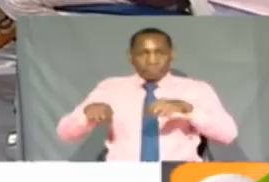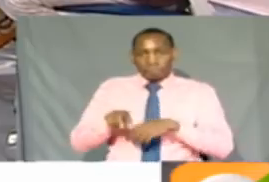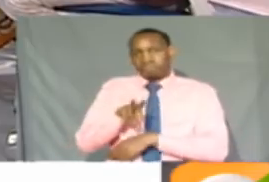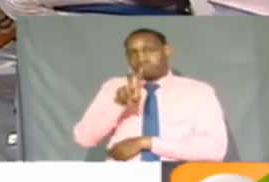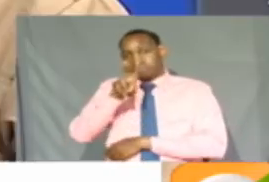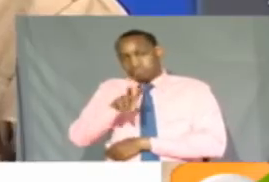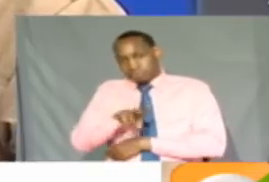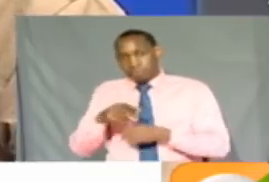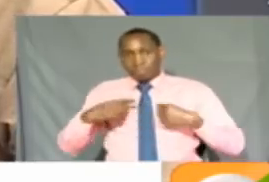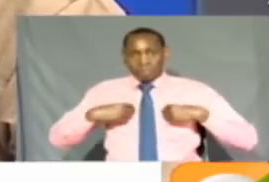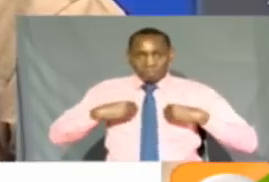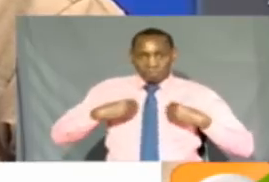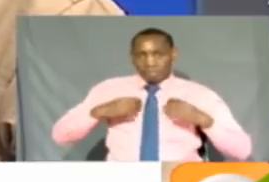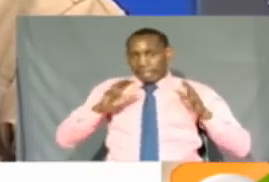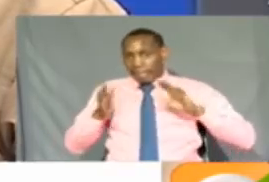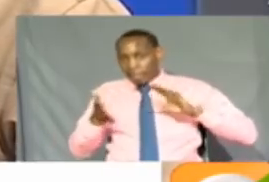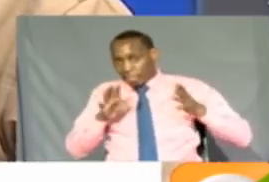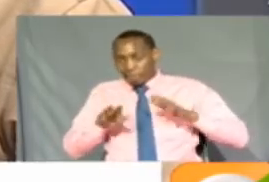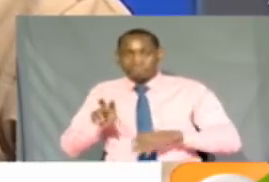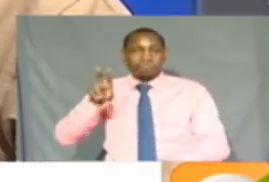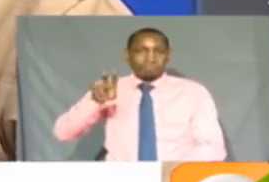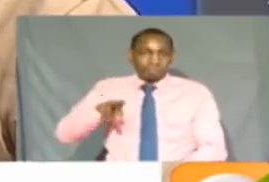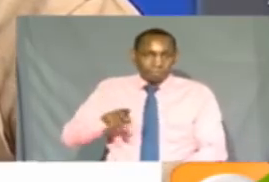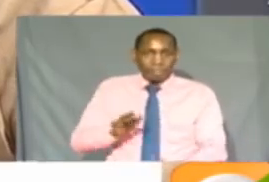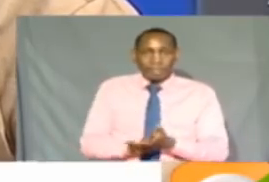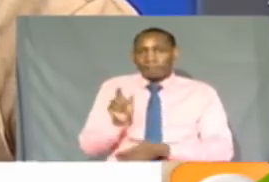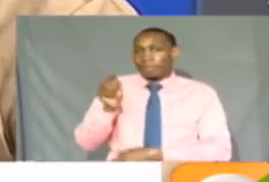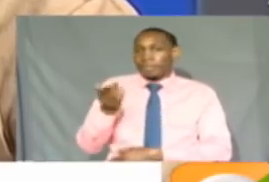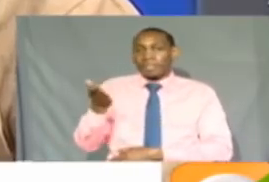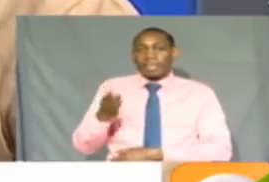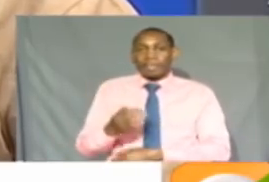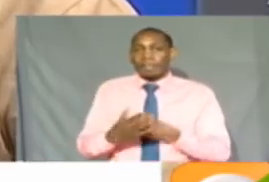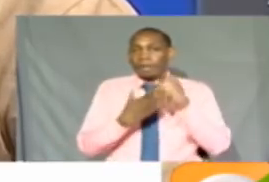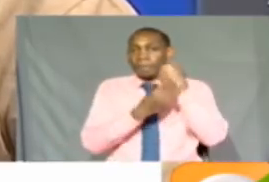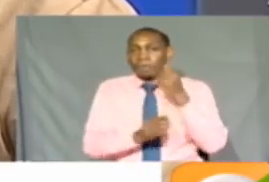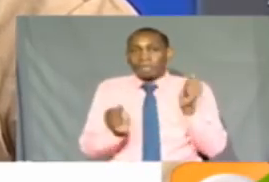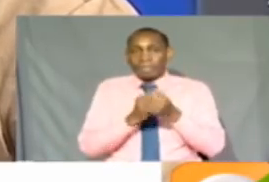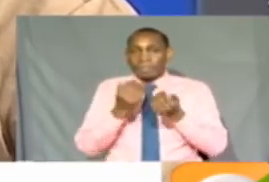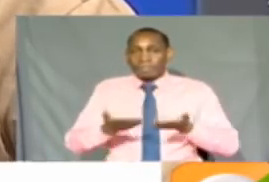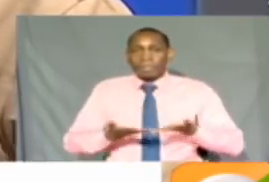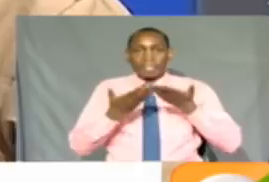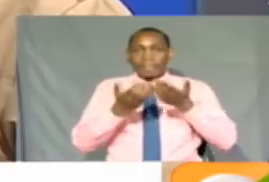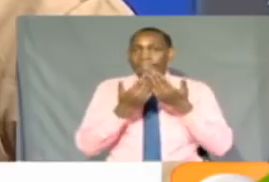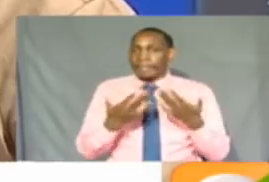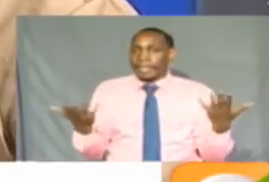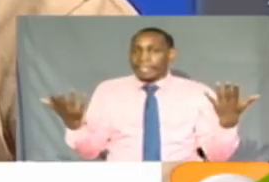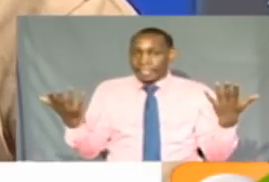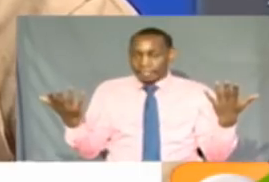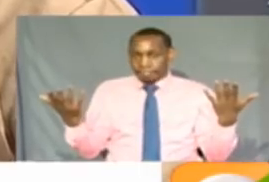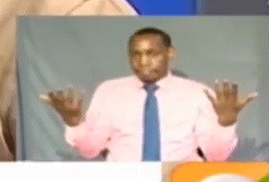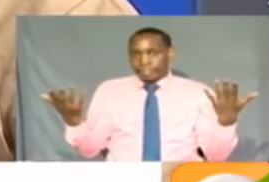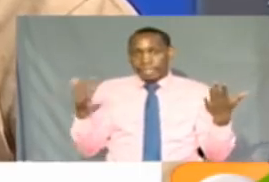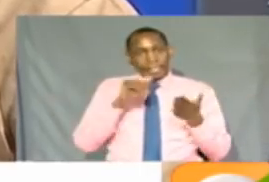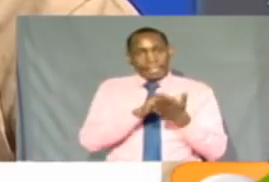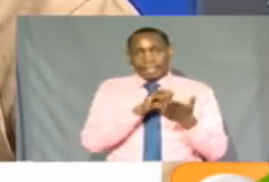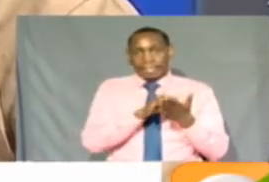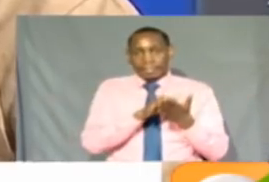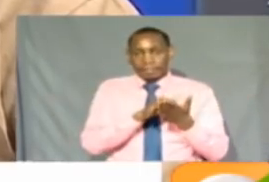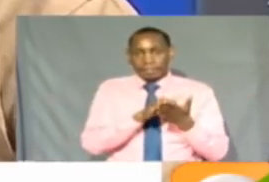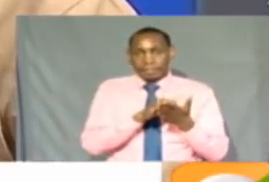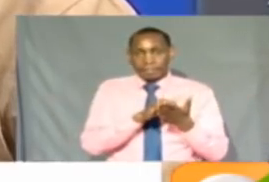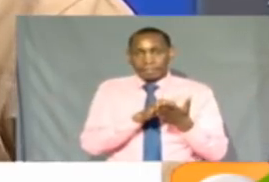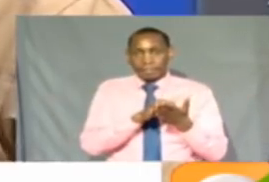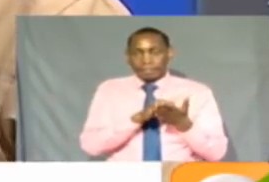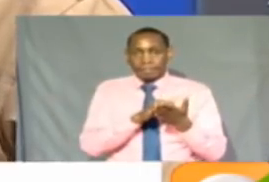The kind of clothes you're putting on. This guy is just broke. He cannot provide for me anything. In fact, that is giving us